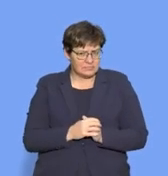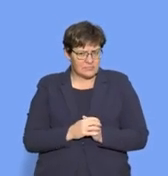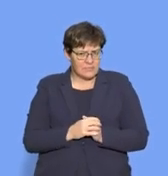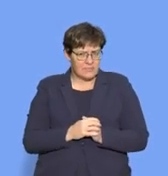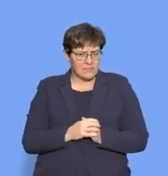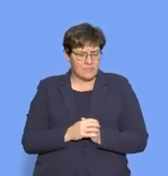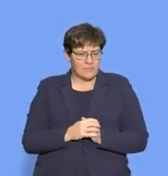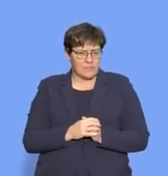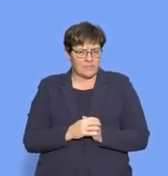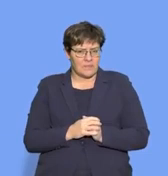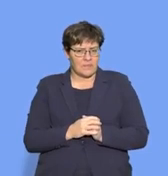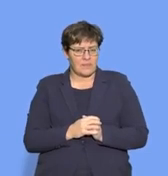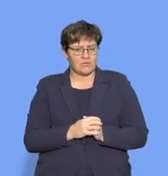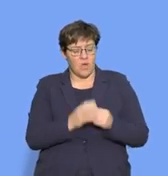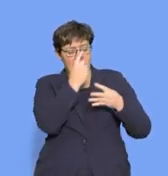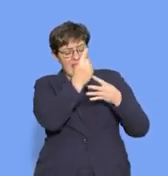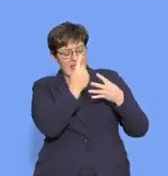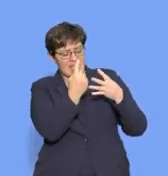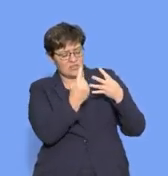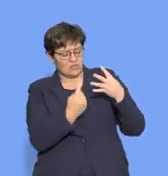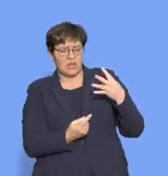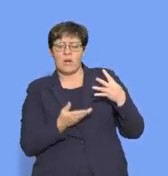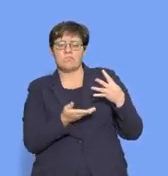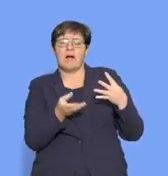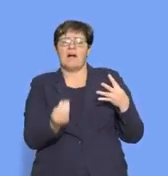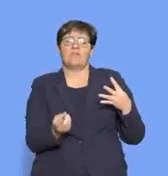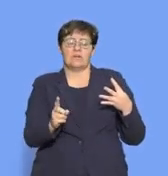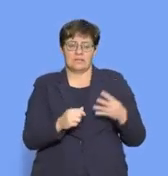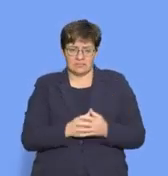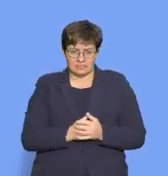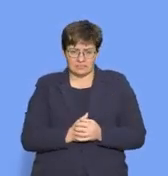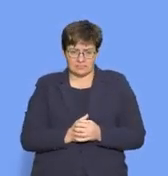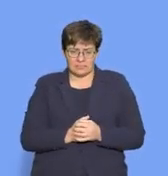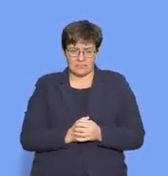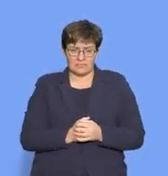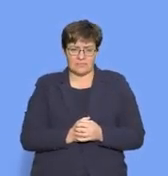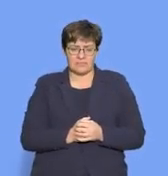find in each of these parts of a plant?